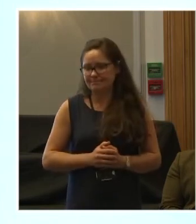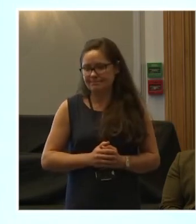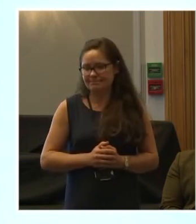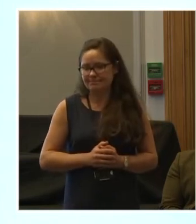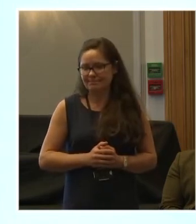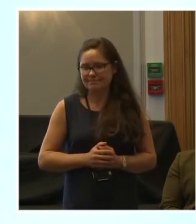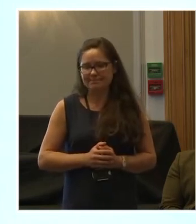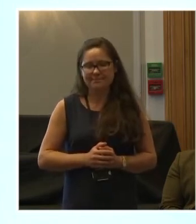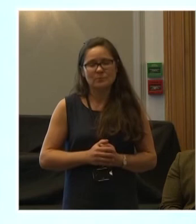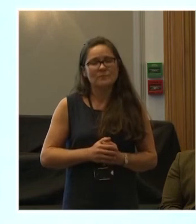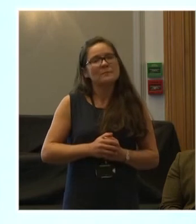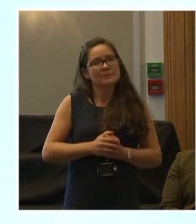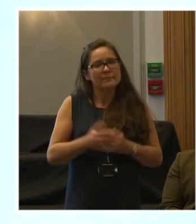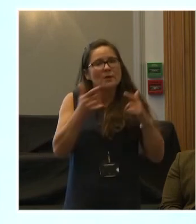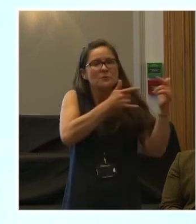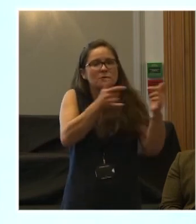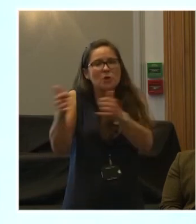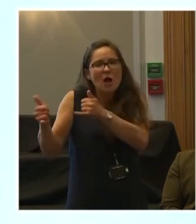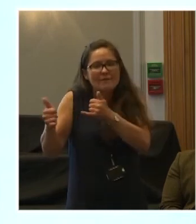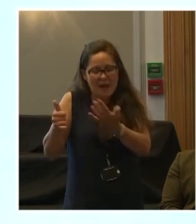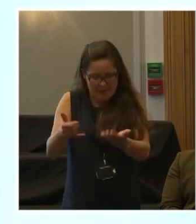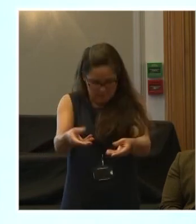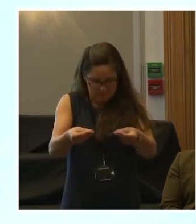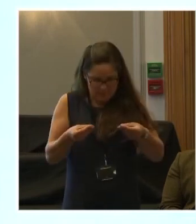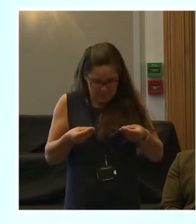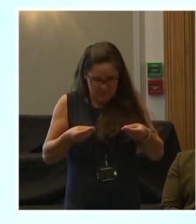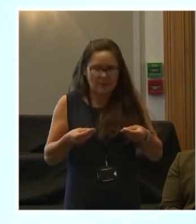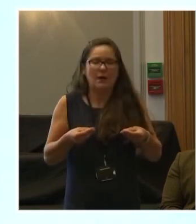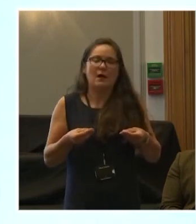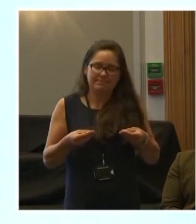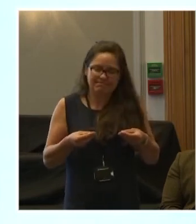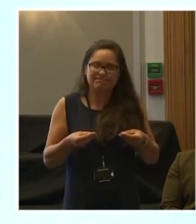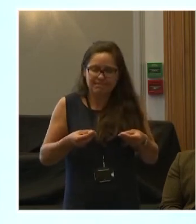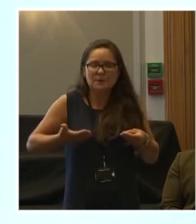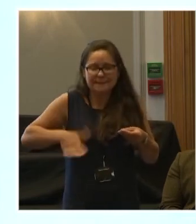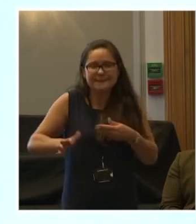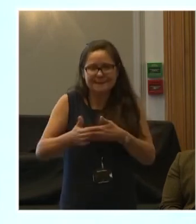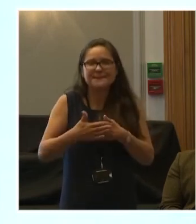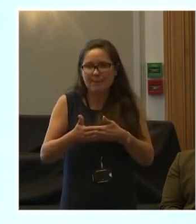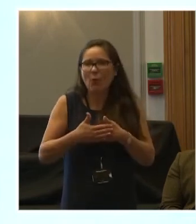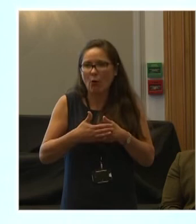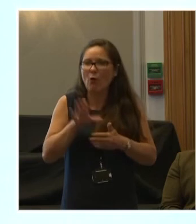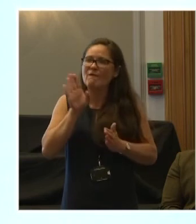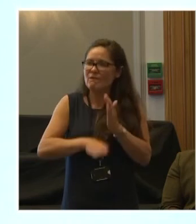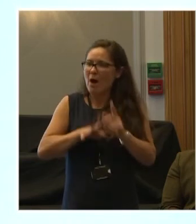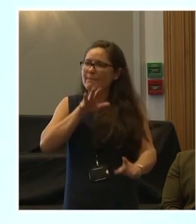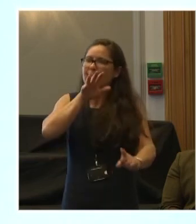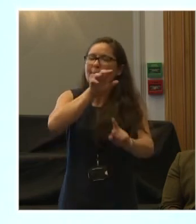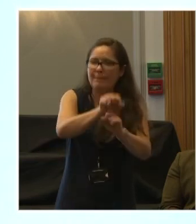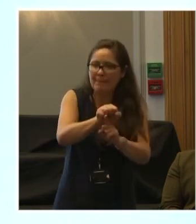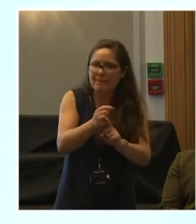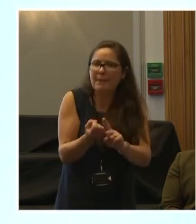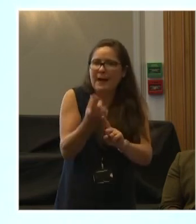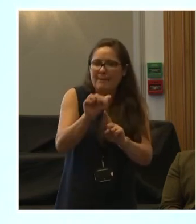are still lots and lots of challenges that are impacting you from your point of diagnosis experiences. And finding out